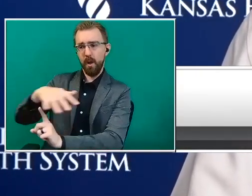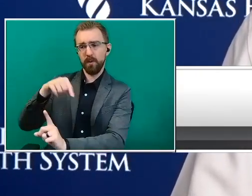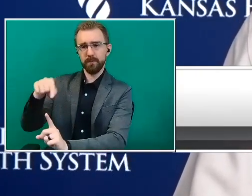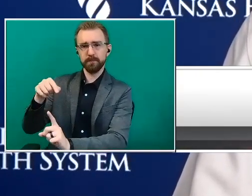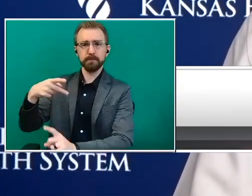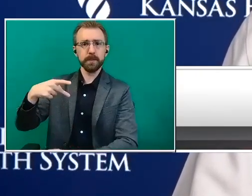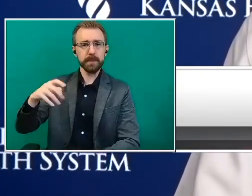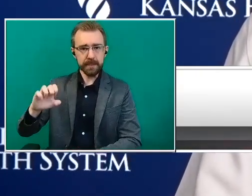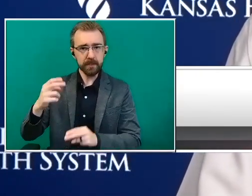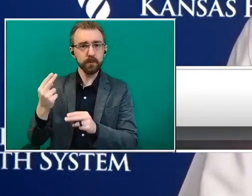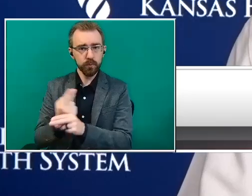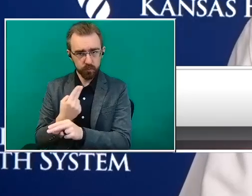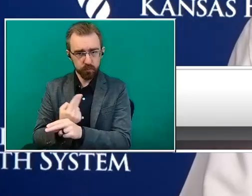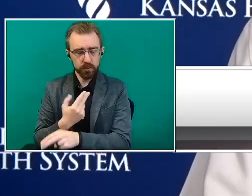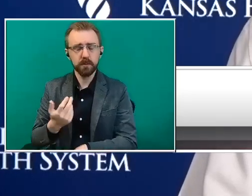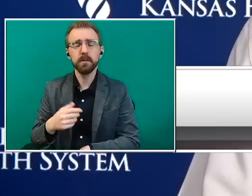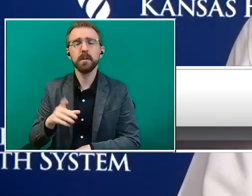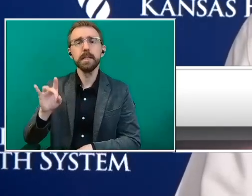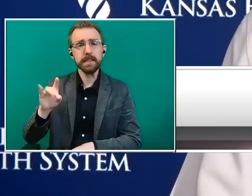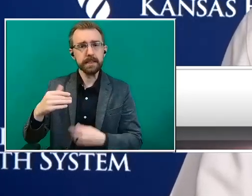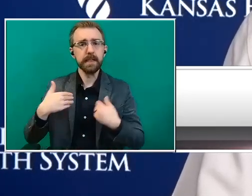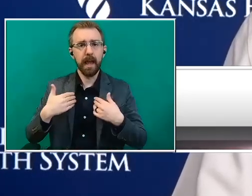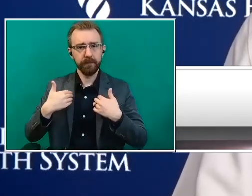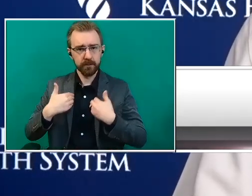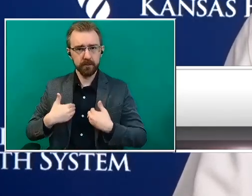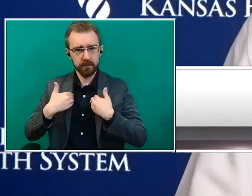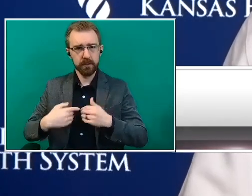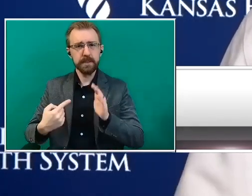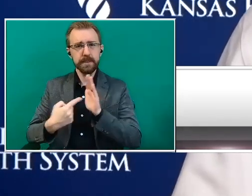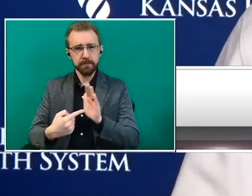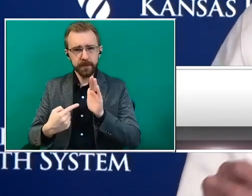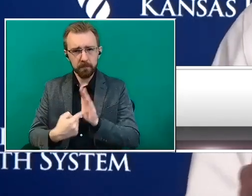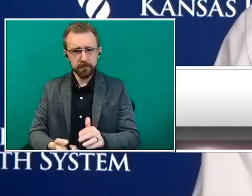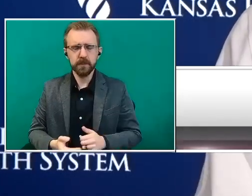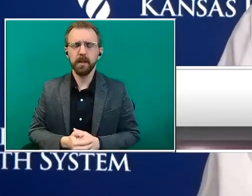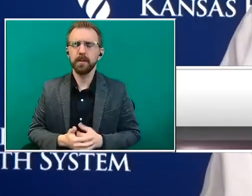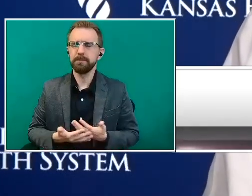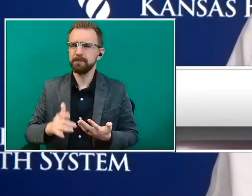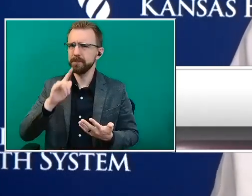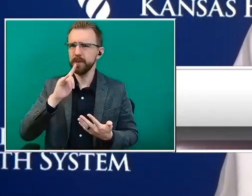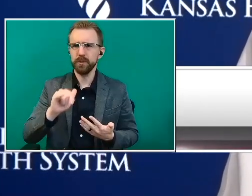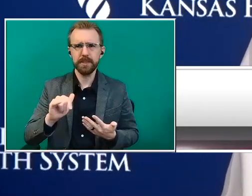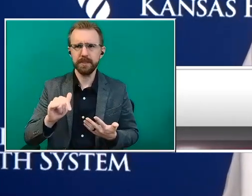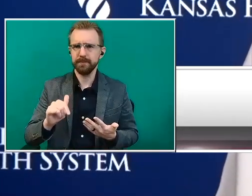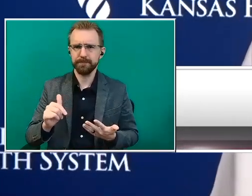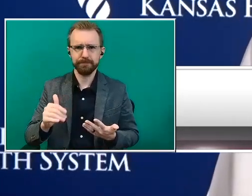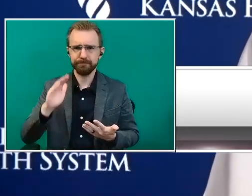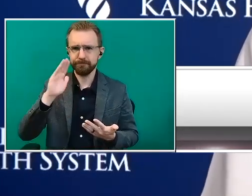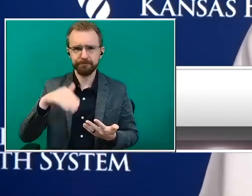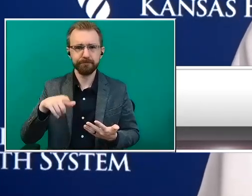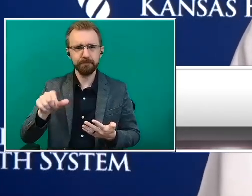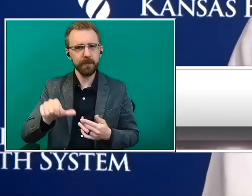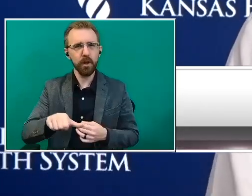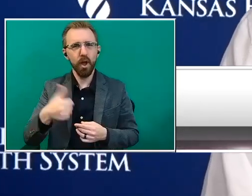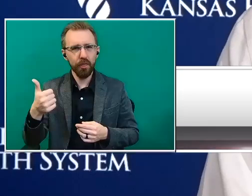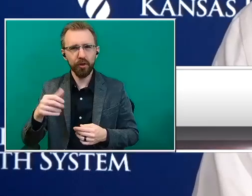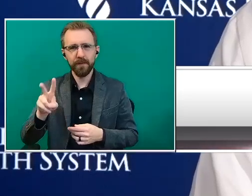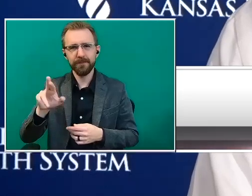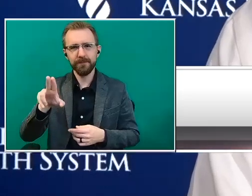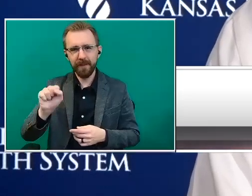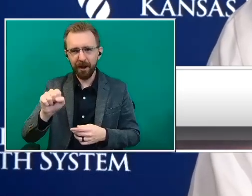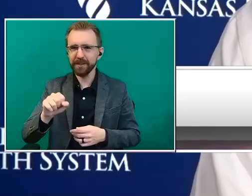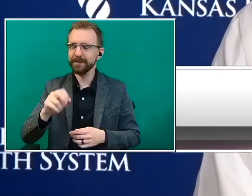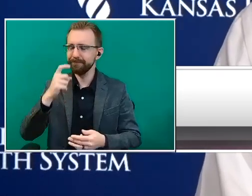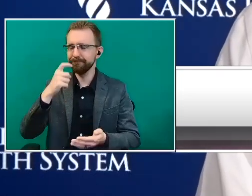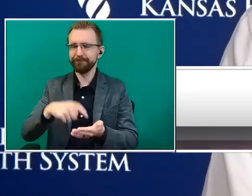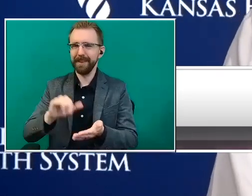used did have respiratory symptoms, but really, you know, there were other viruses, most notably, as you said,